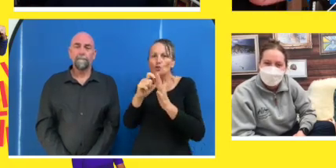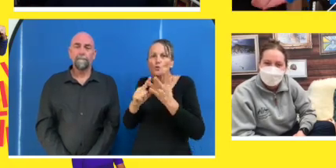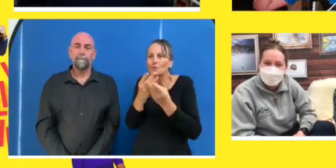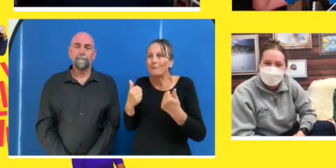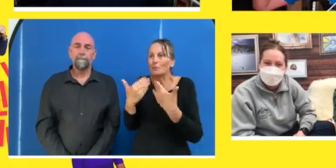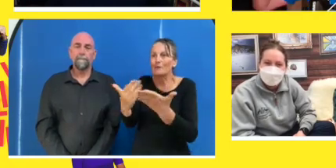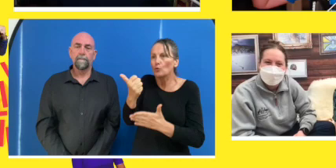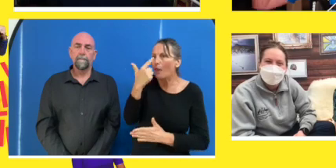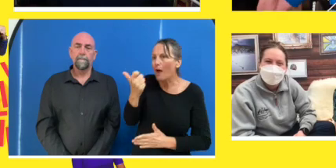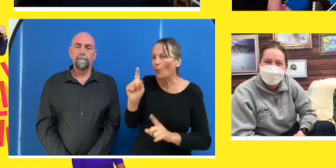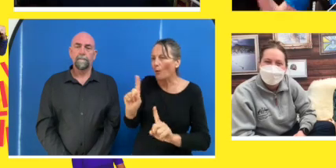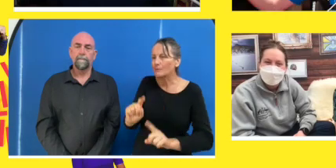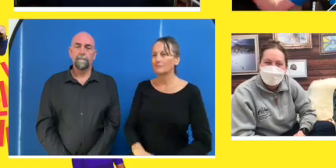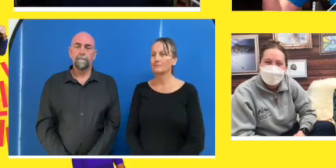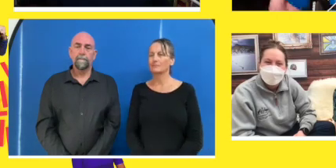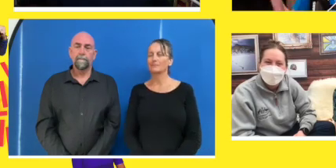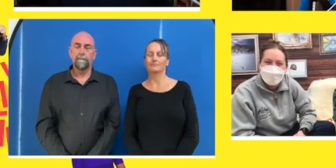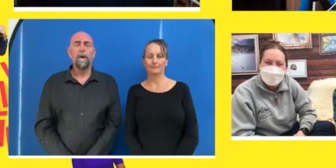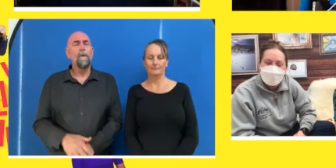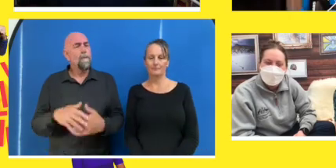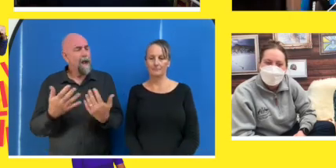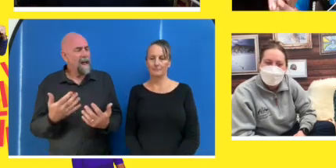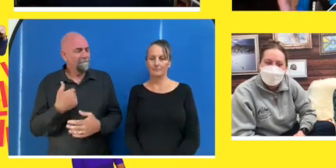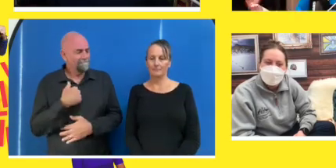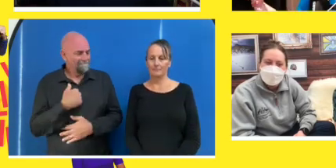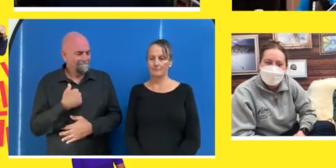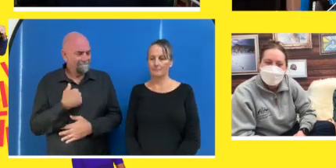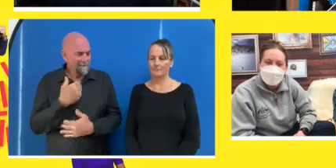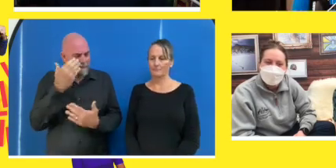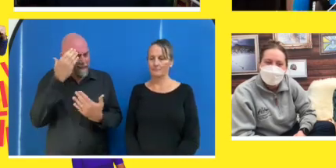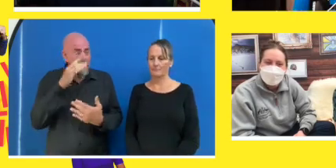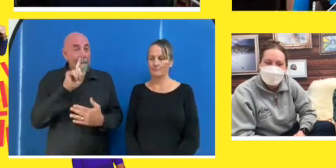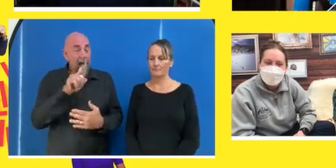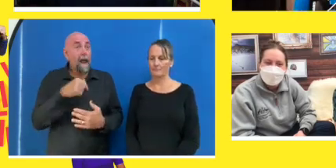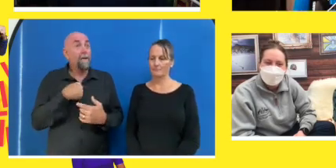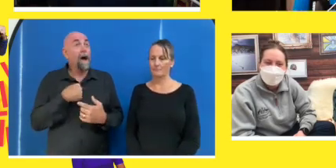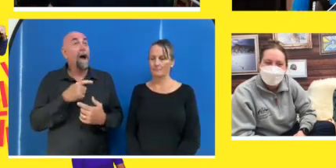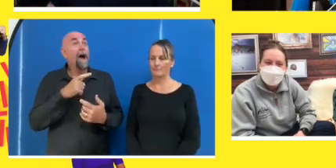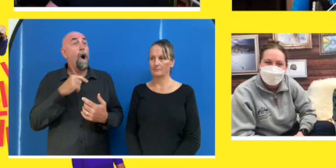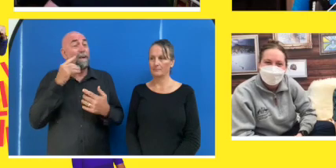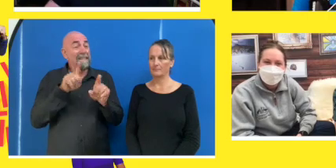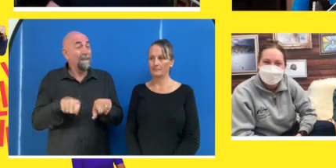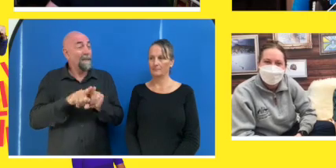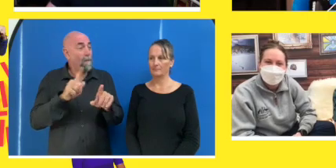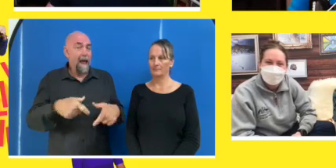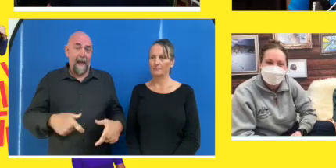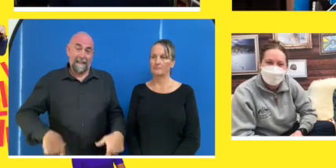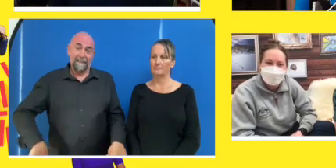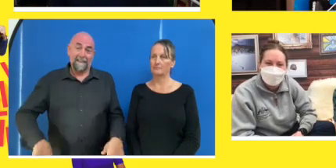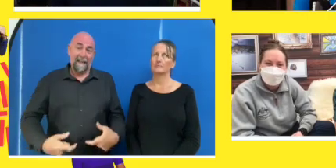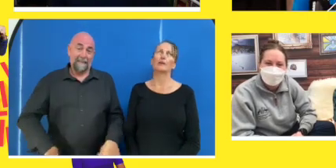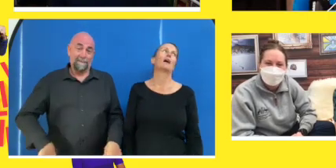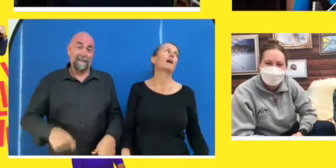be a Paralympian too. That's what I'm hearing. Maybe if I just, worship my body slightly more with some more KFC, I could get to that elite level. Who